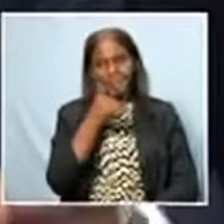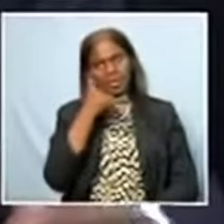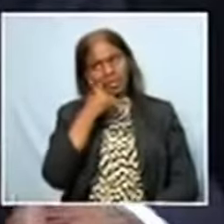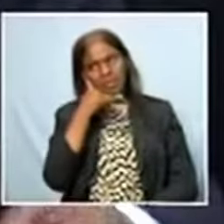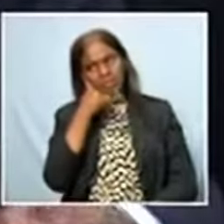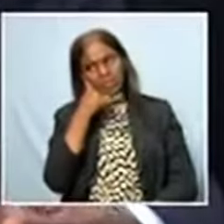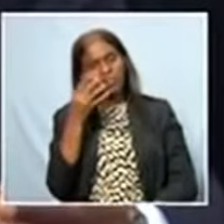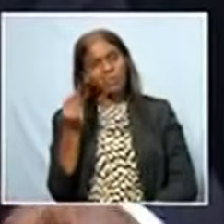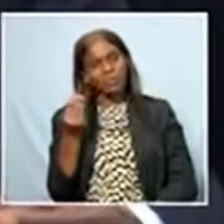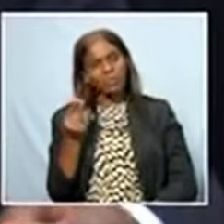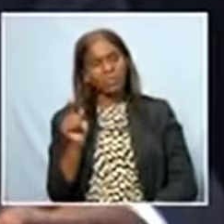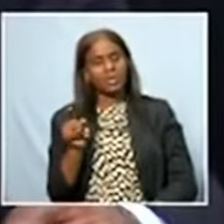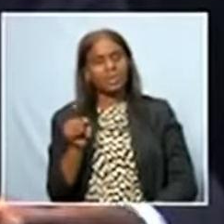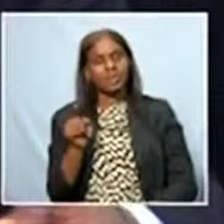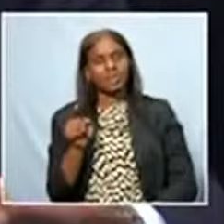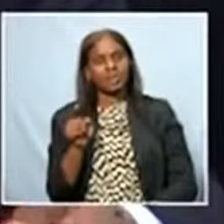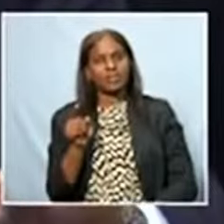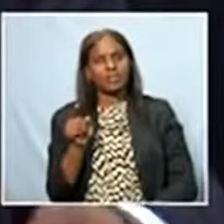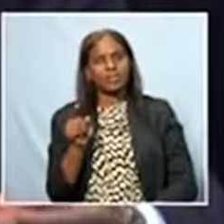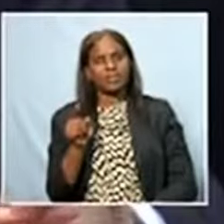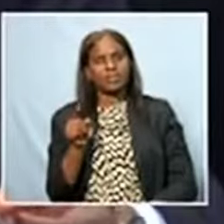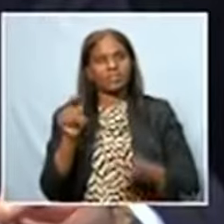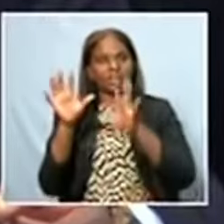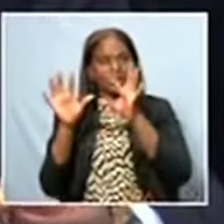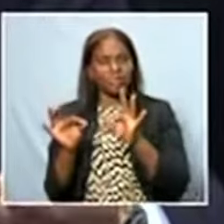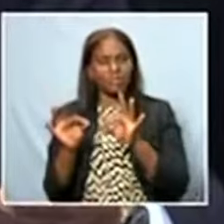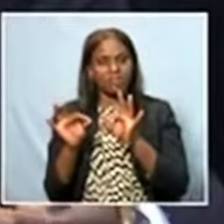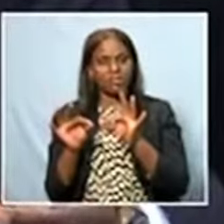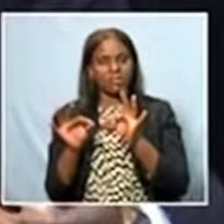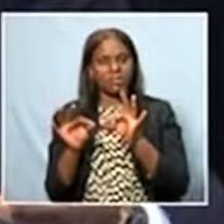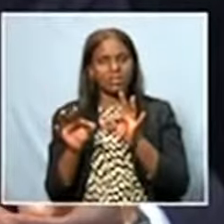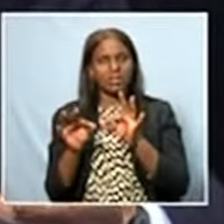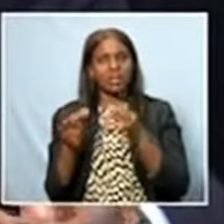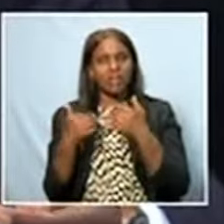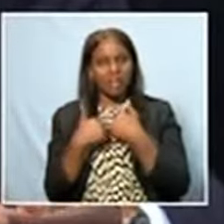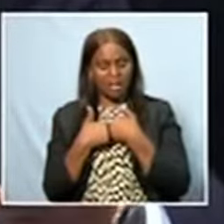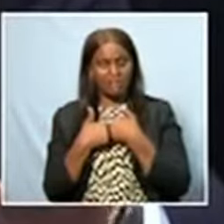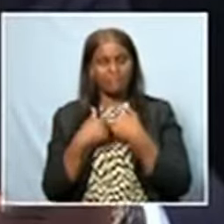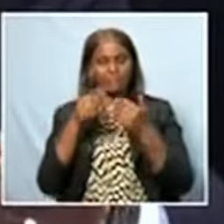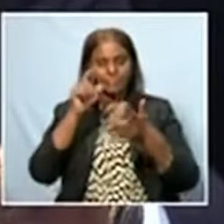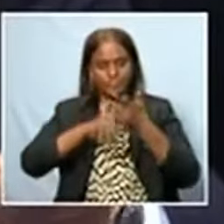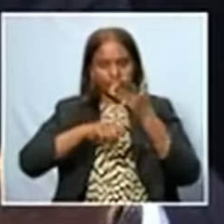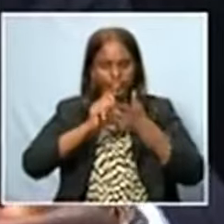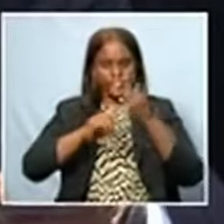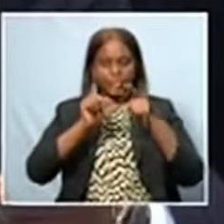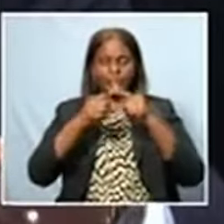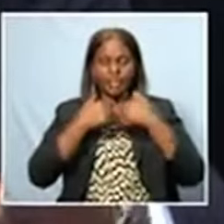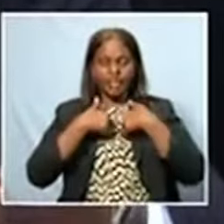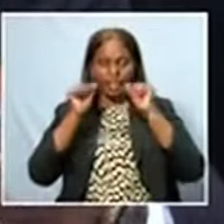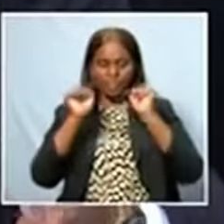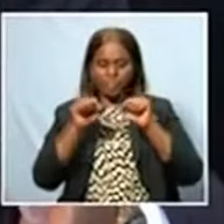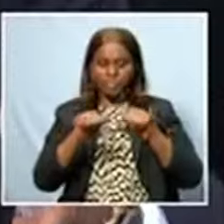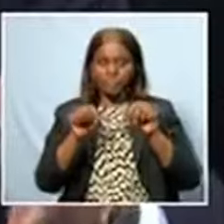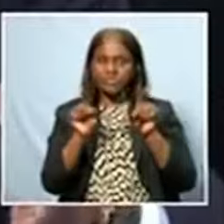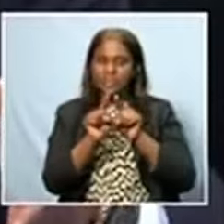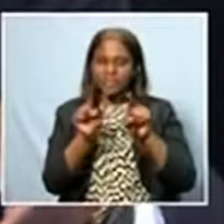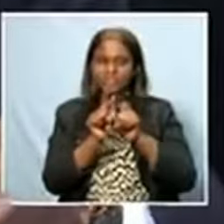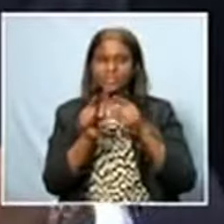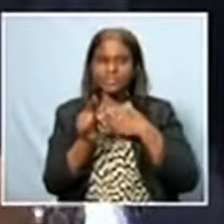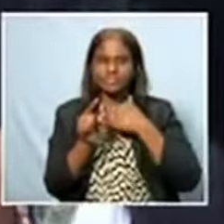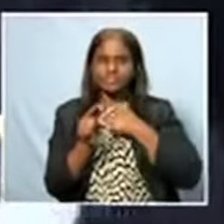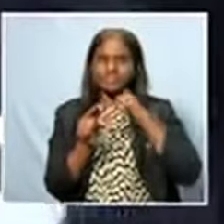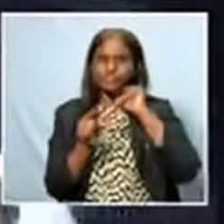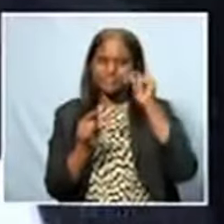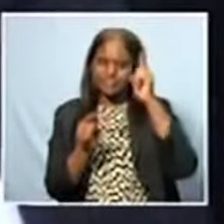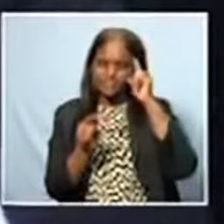my mobile money account, it will attract a levy. But there's a possibility, as I think I'm not the